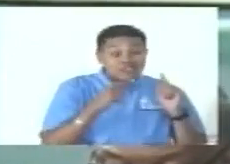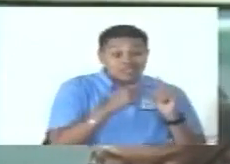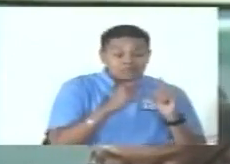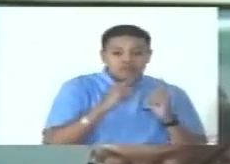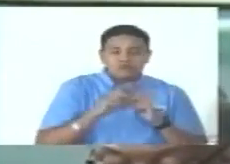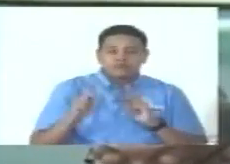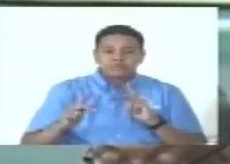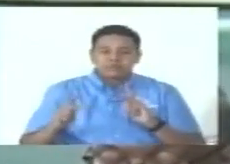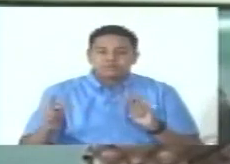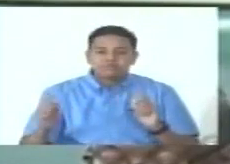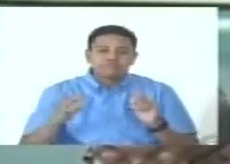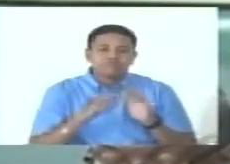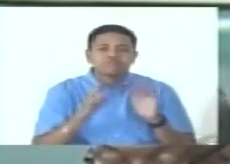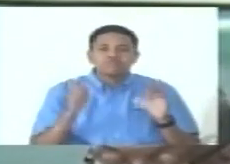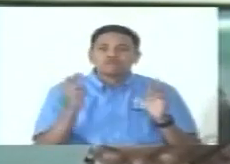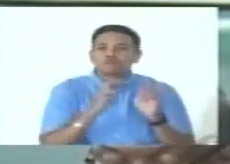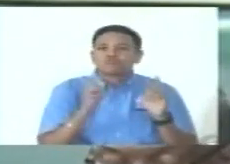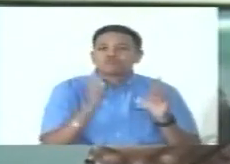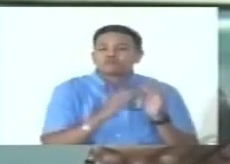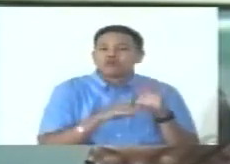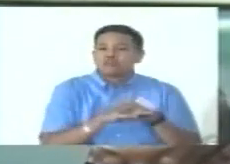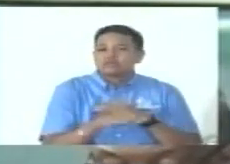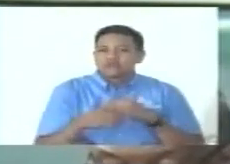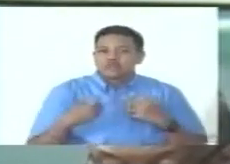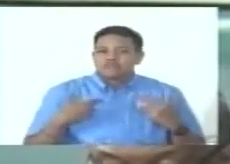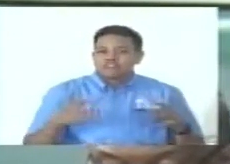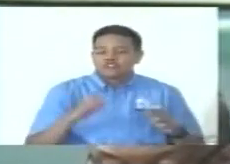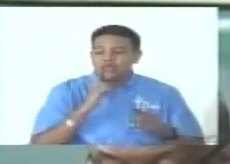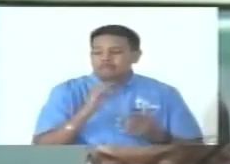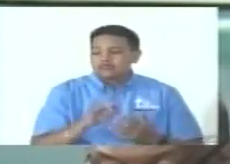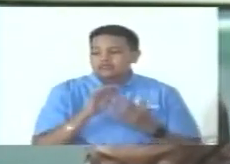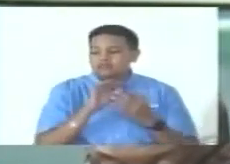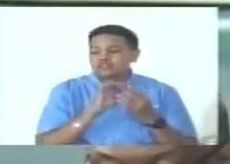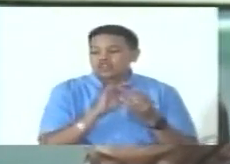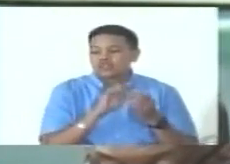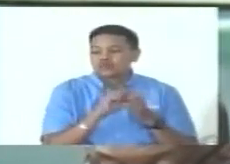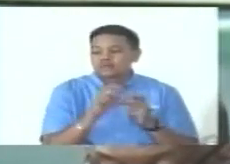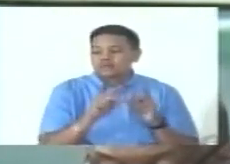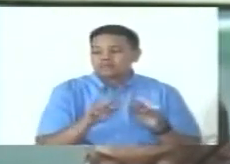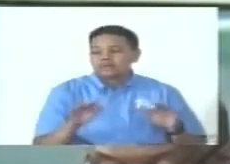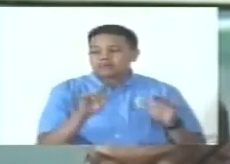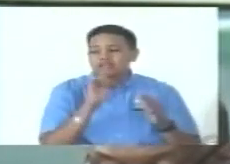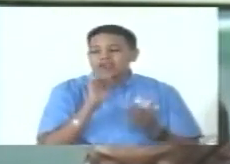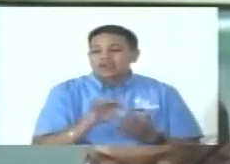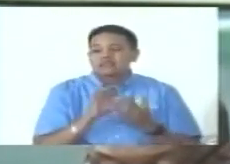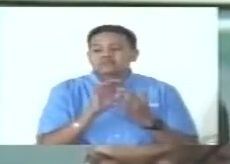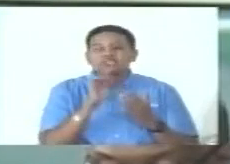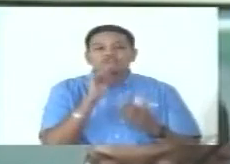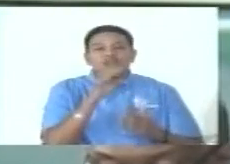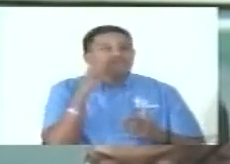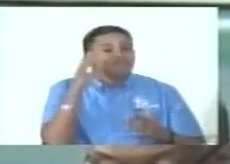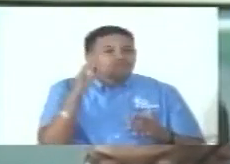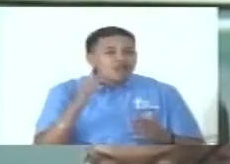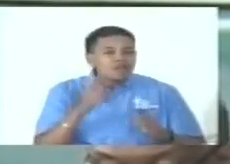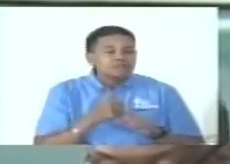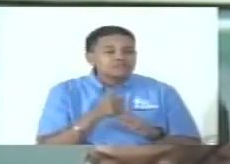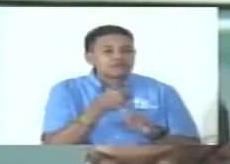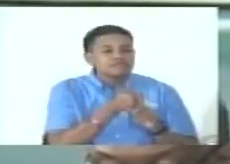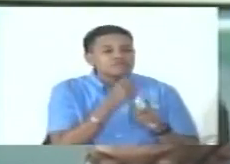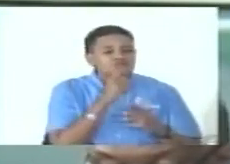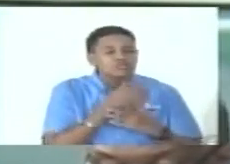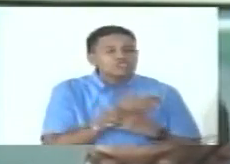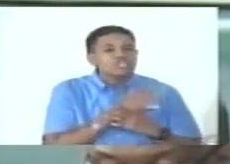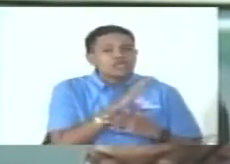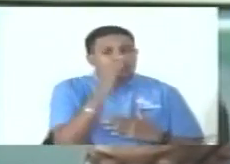his constituents. He had a special connection with them, especially farmers with whom he shared